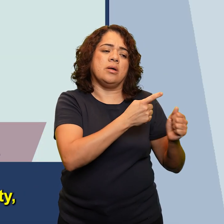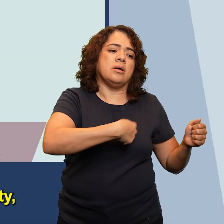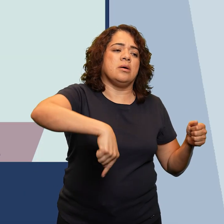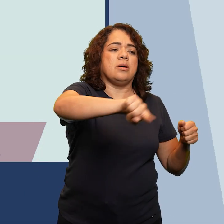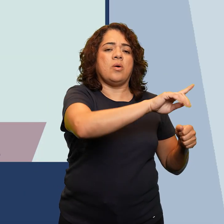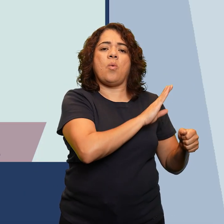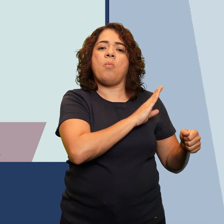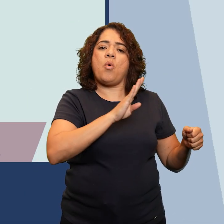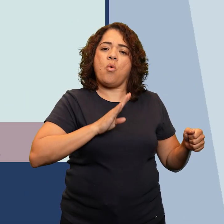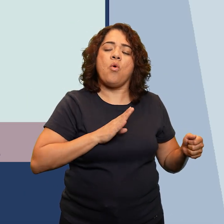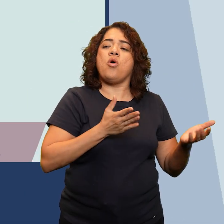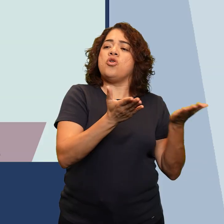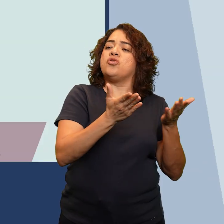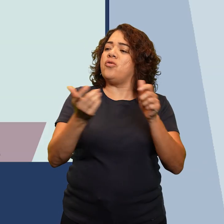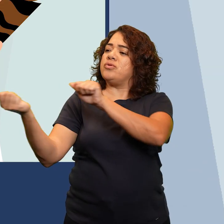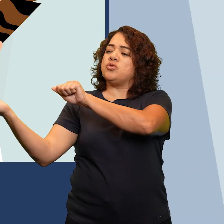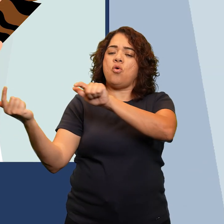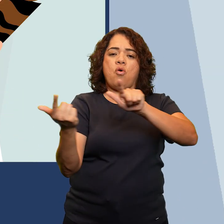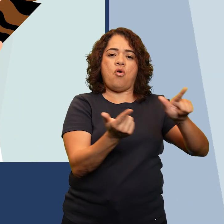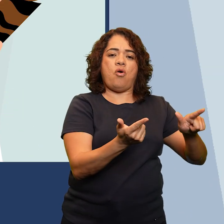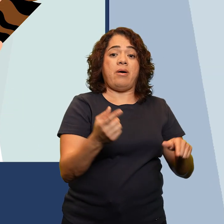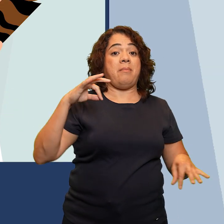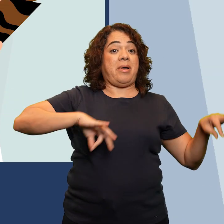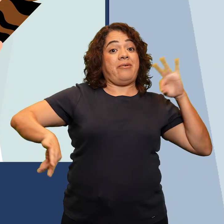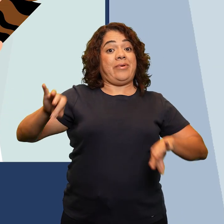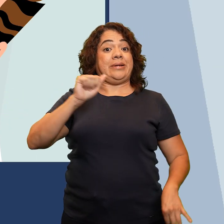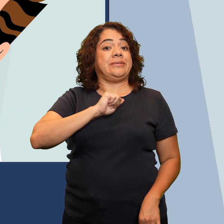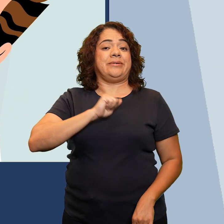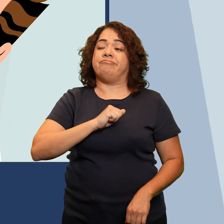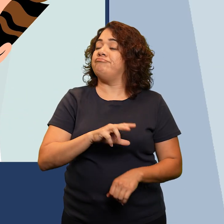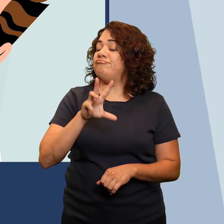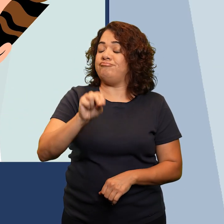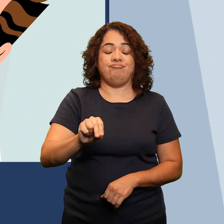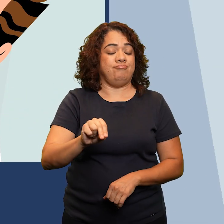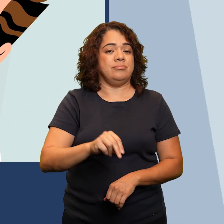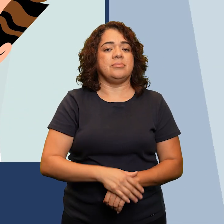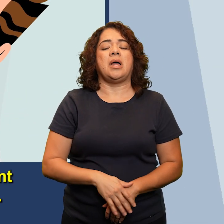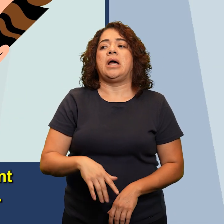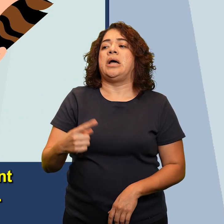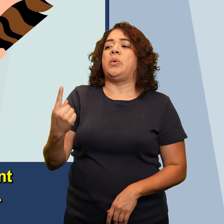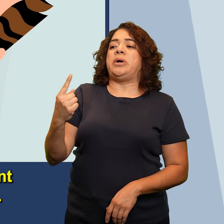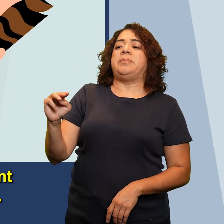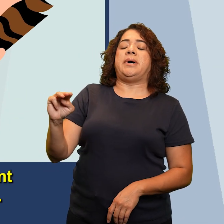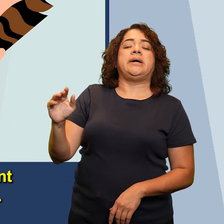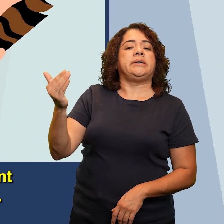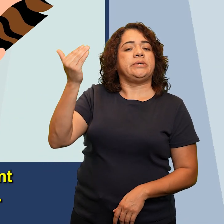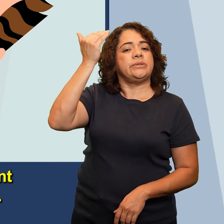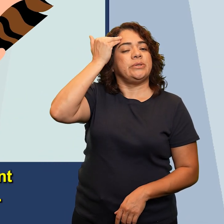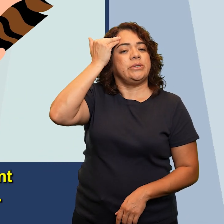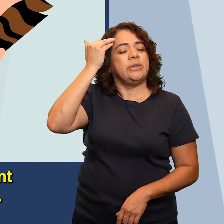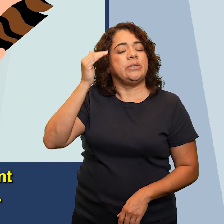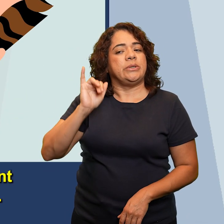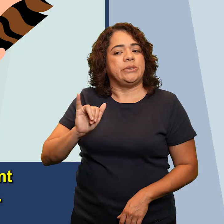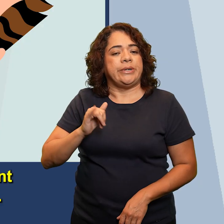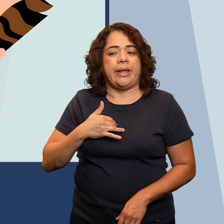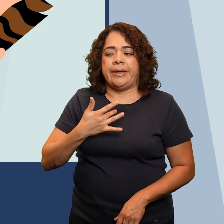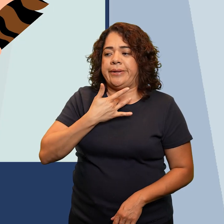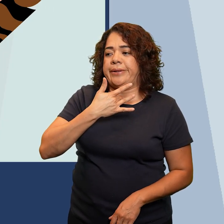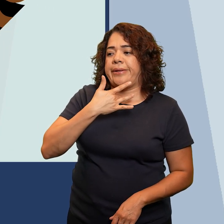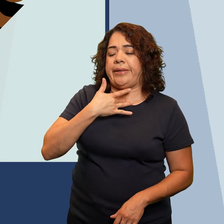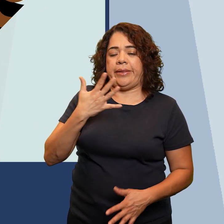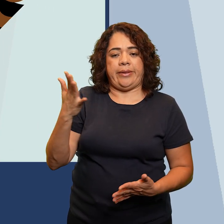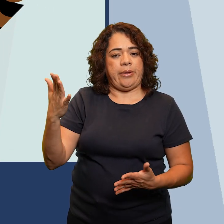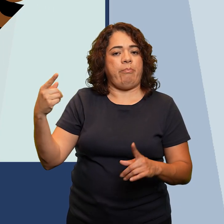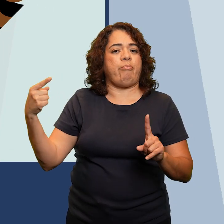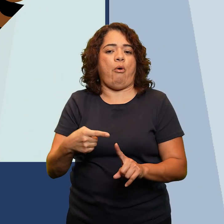the entity, not for yourself. Okay, one person does. There is one other important point I want to make here in